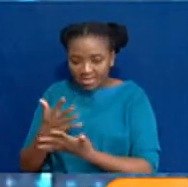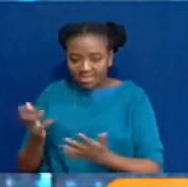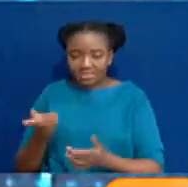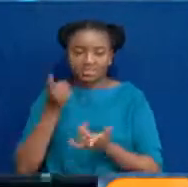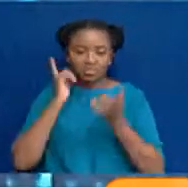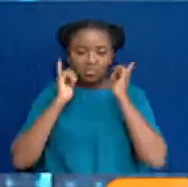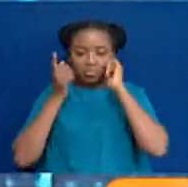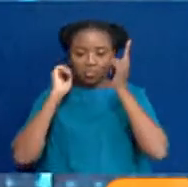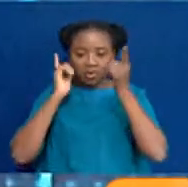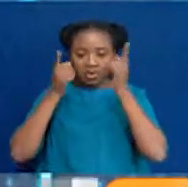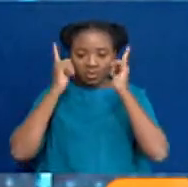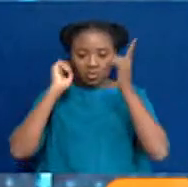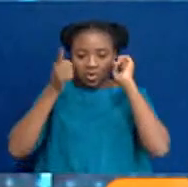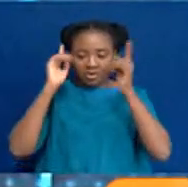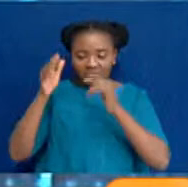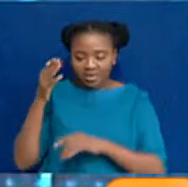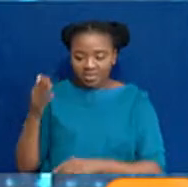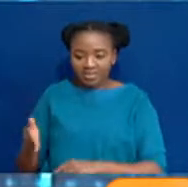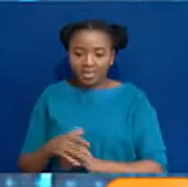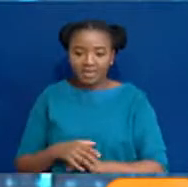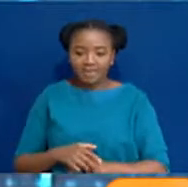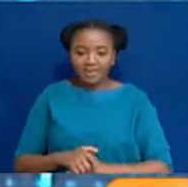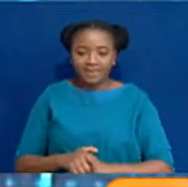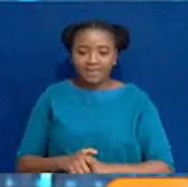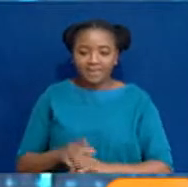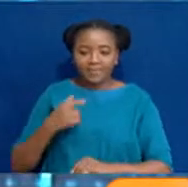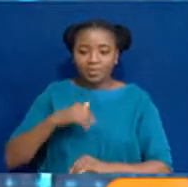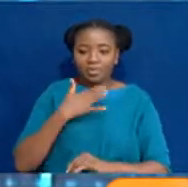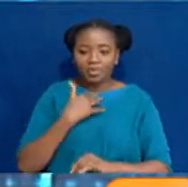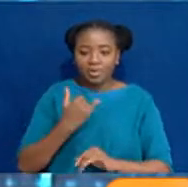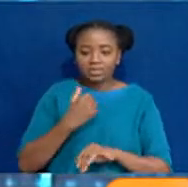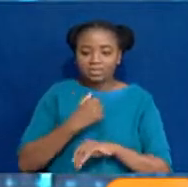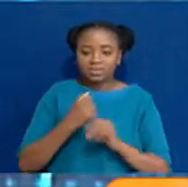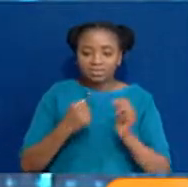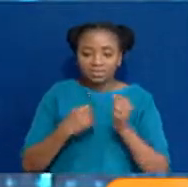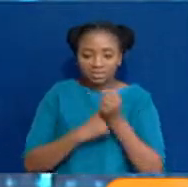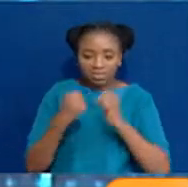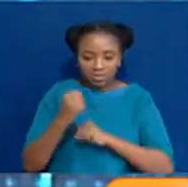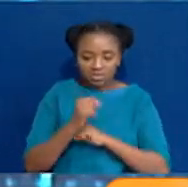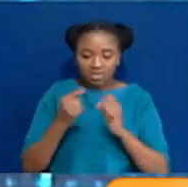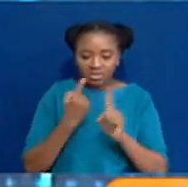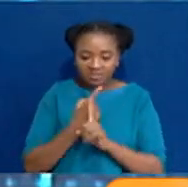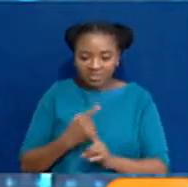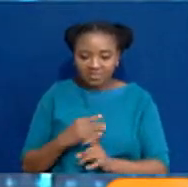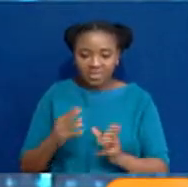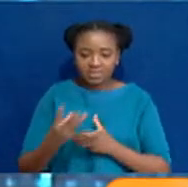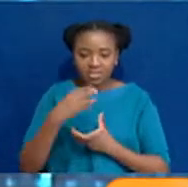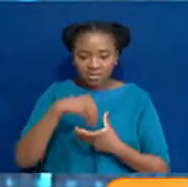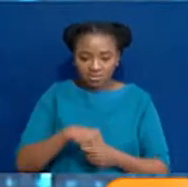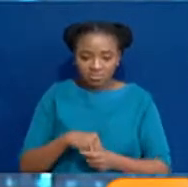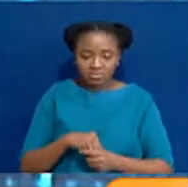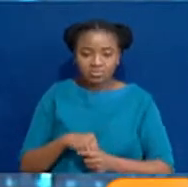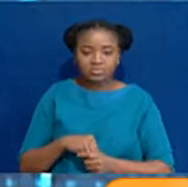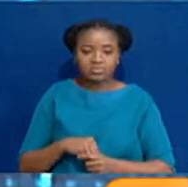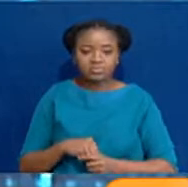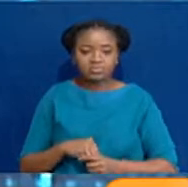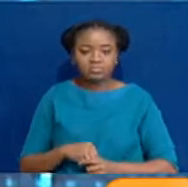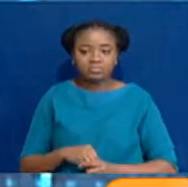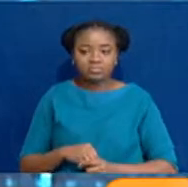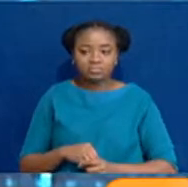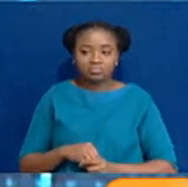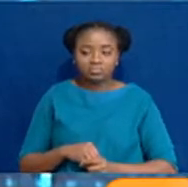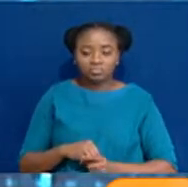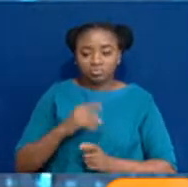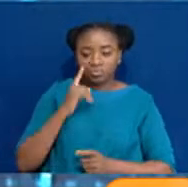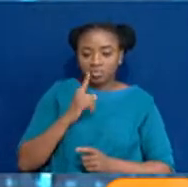pyramid by way of ICT infrastructure inclusivity, so that they leverage on this infrastructure for purposes of e-commerce. So that's, again, the